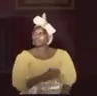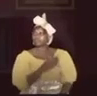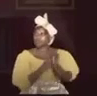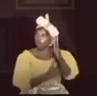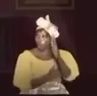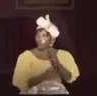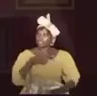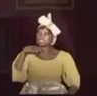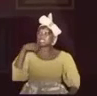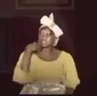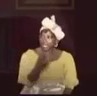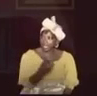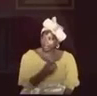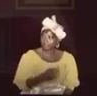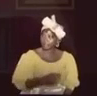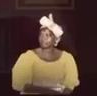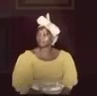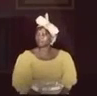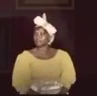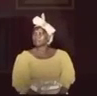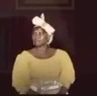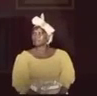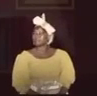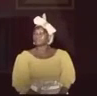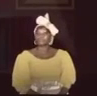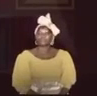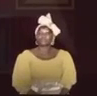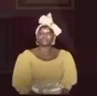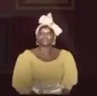And God said.